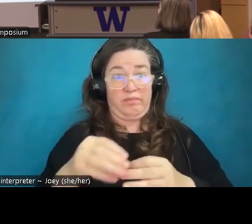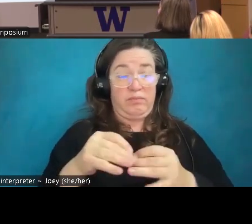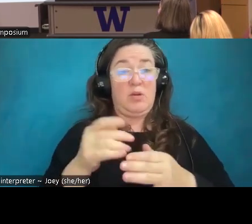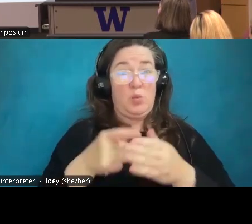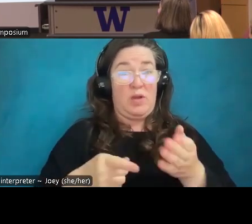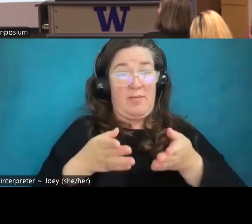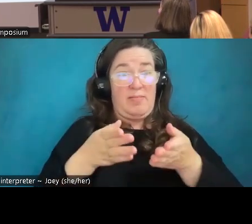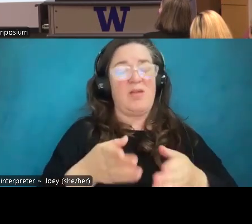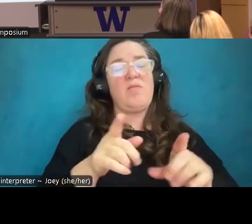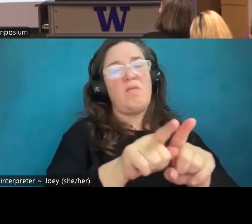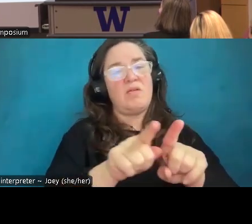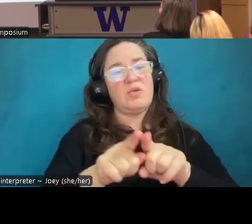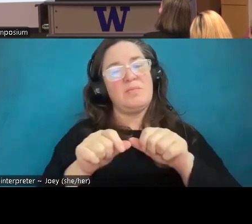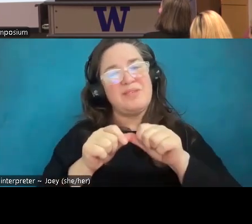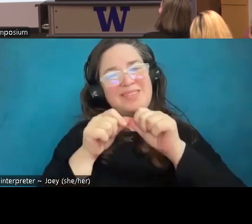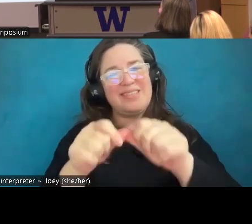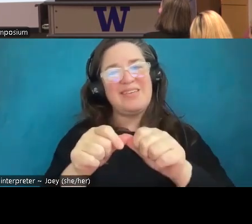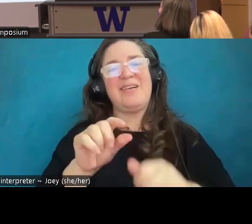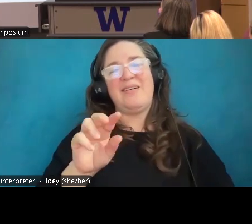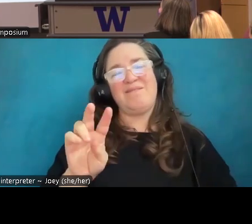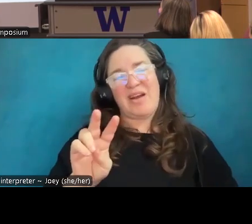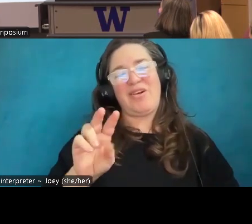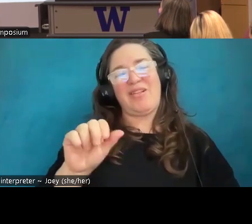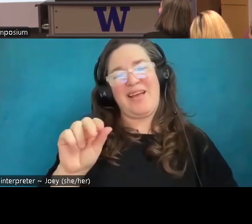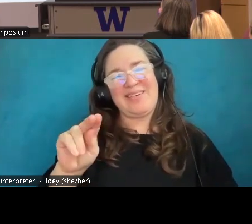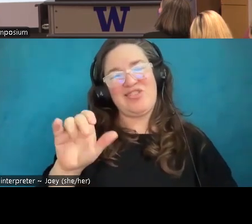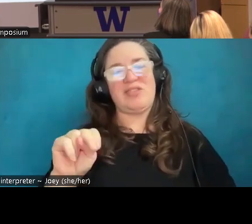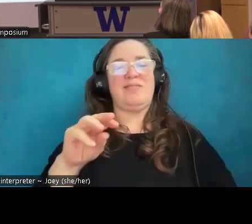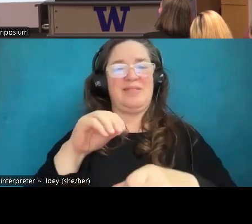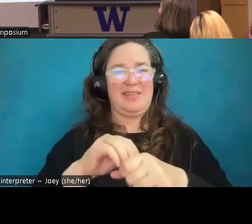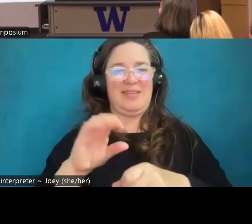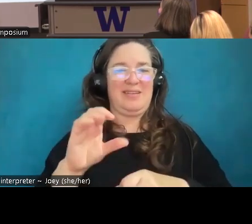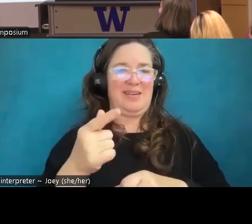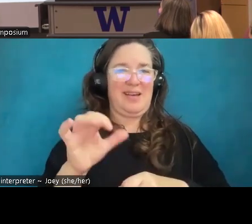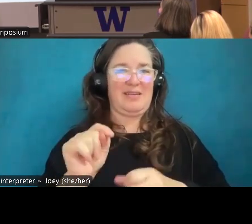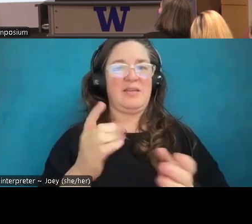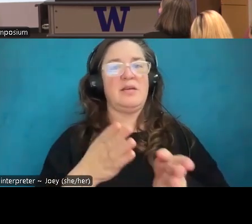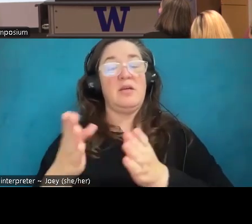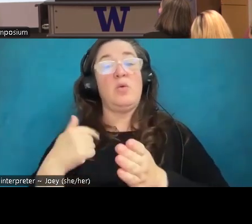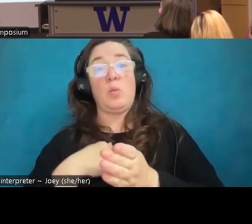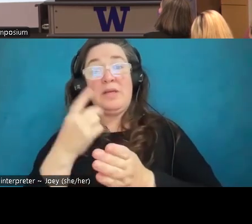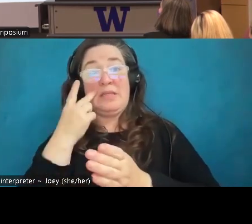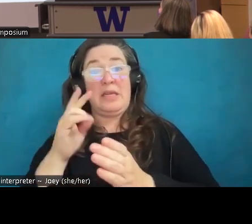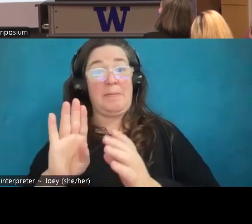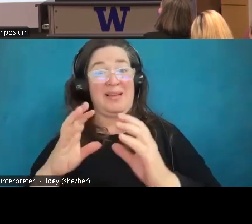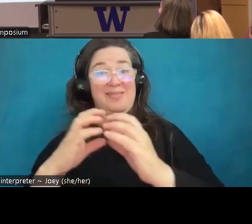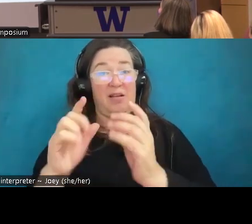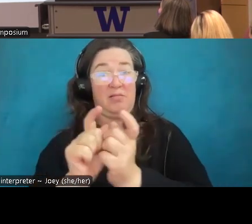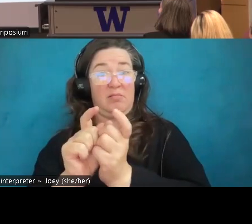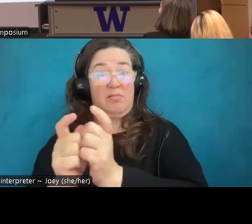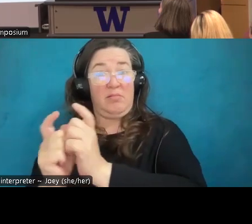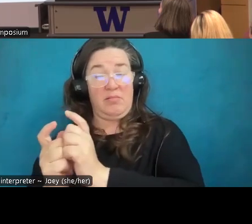within the gut. We see alterations in memory B cells and signs of reactivity, signs